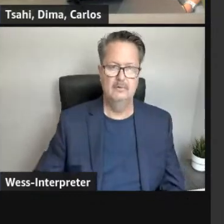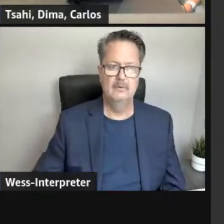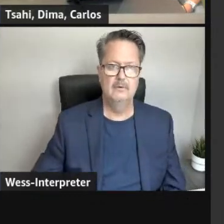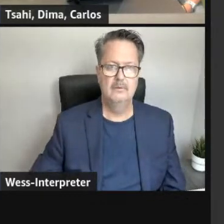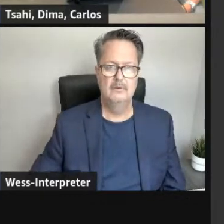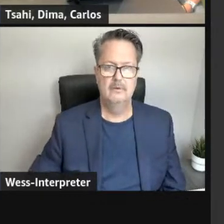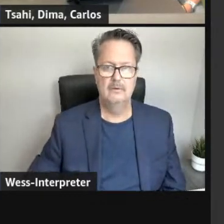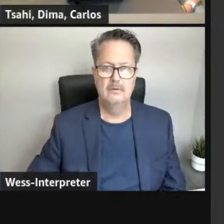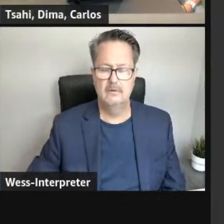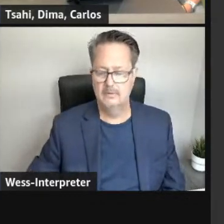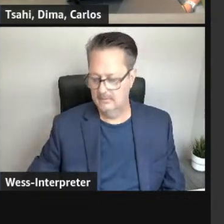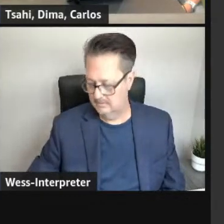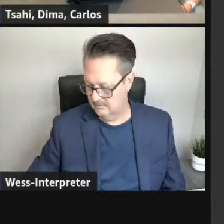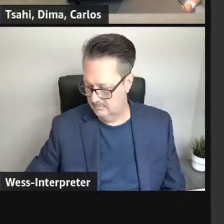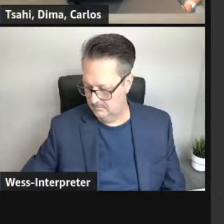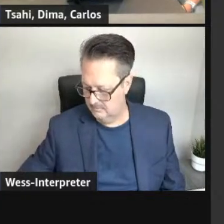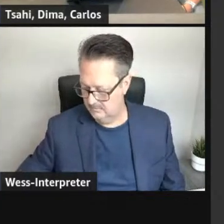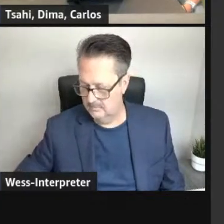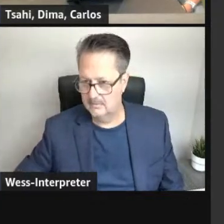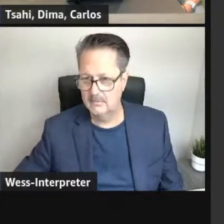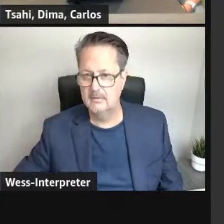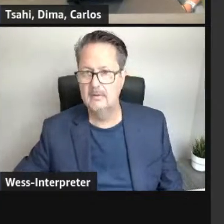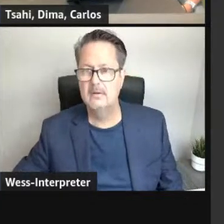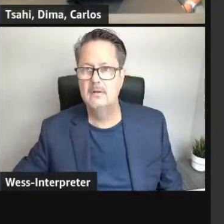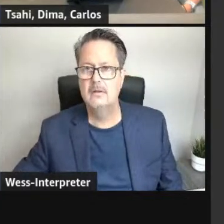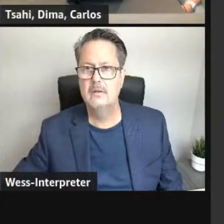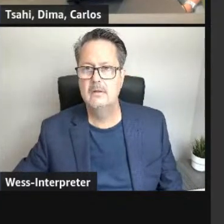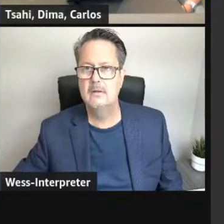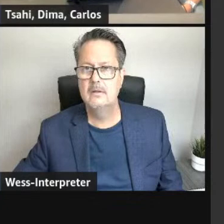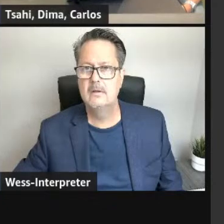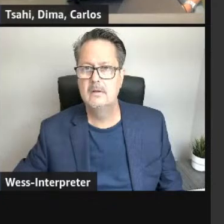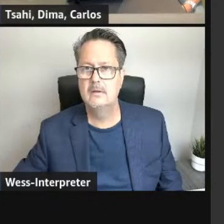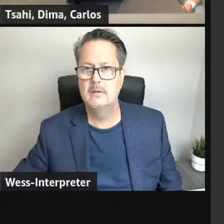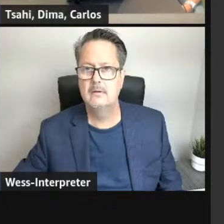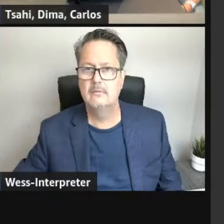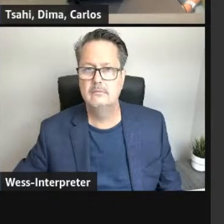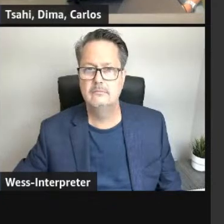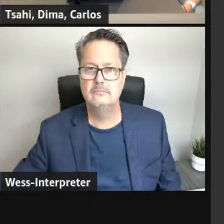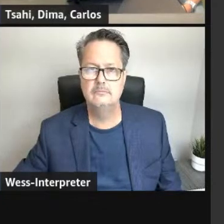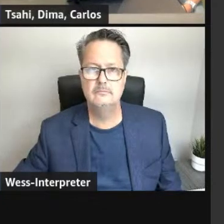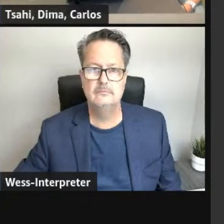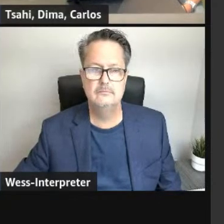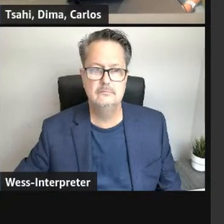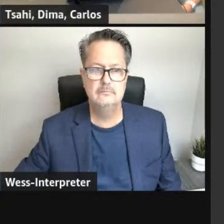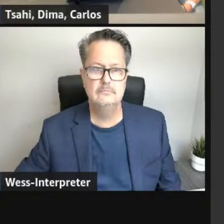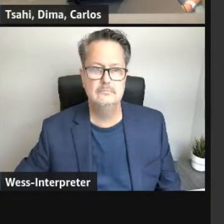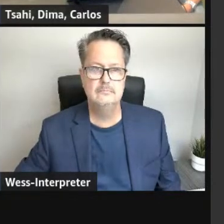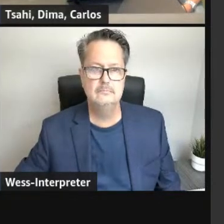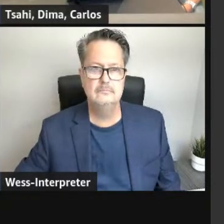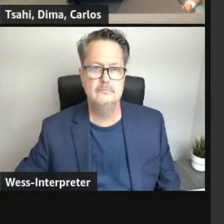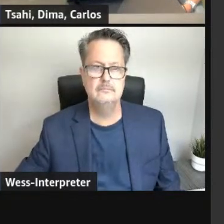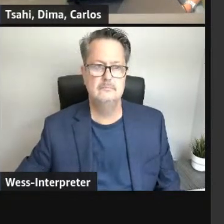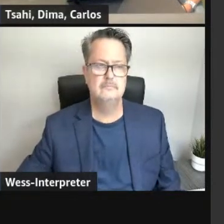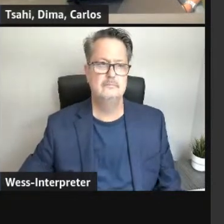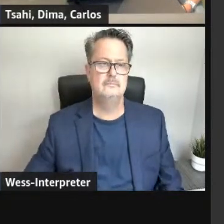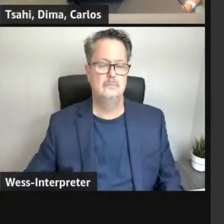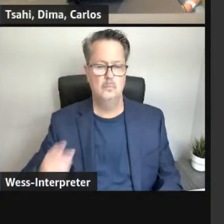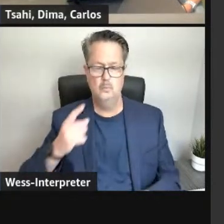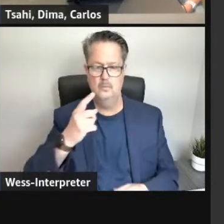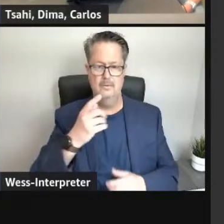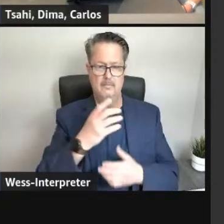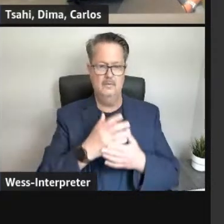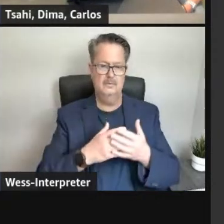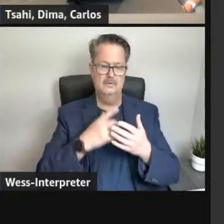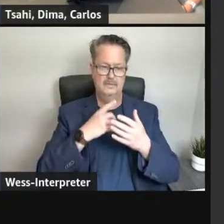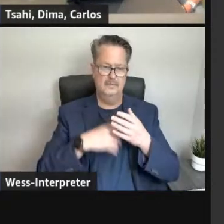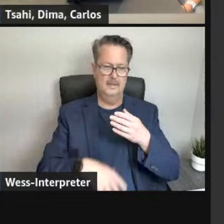And here, one of the add-ons that we were creating was the Argo CD add-on. And as part of the creation of the